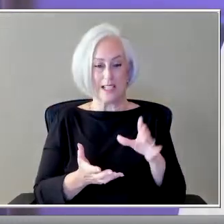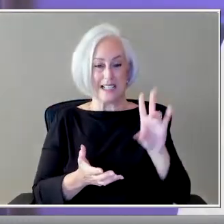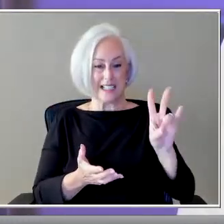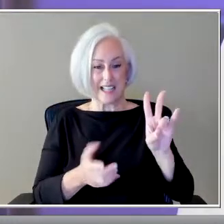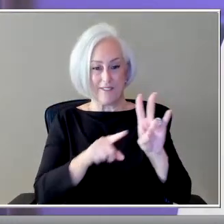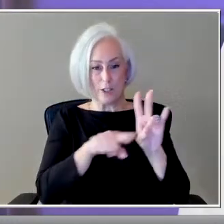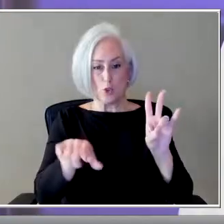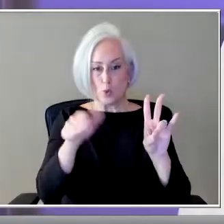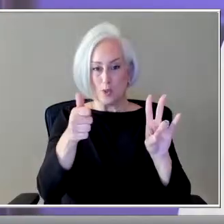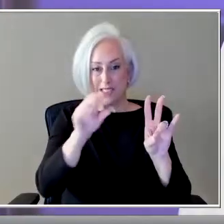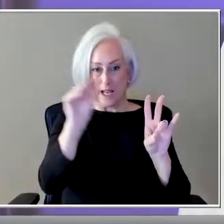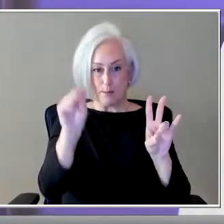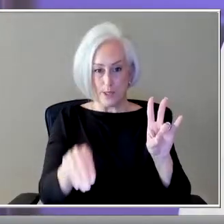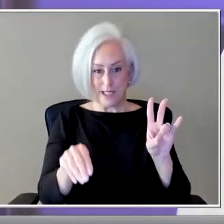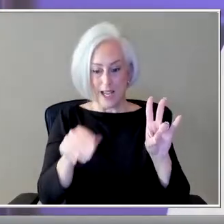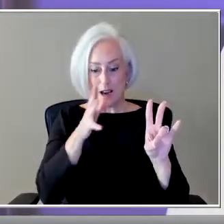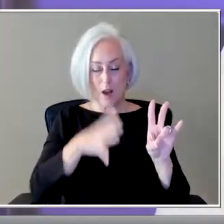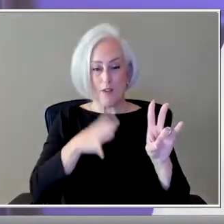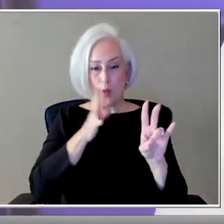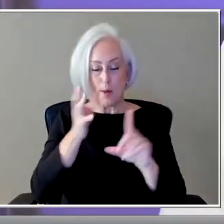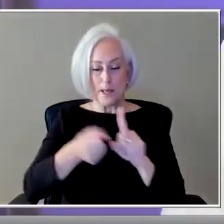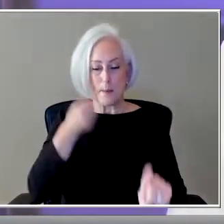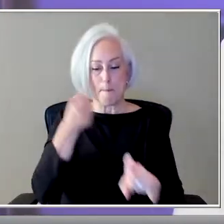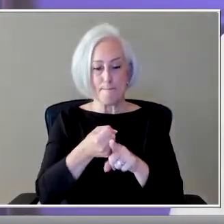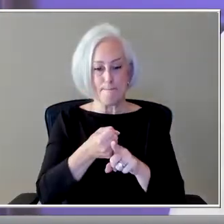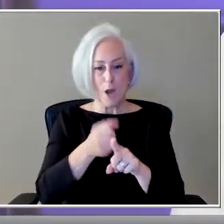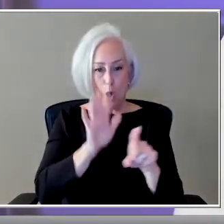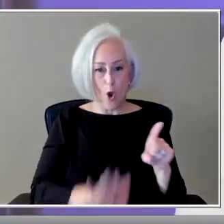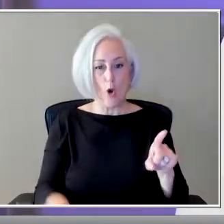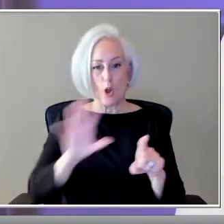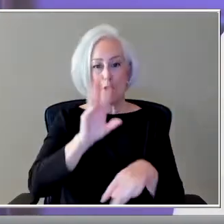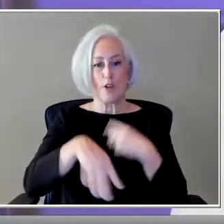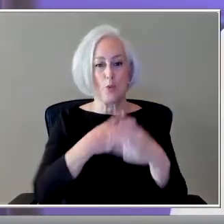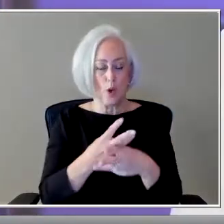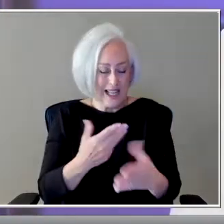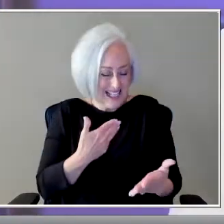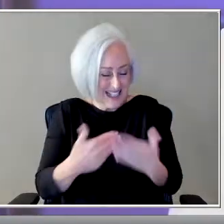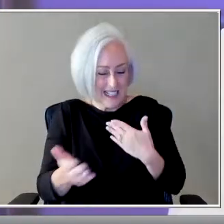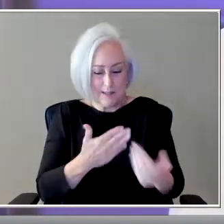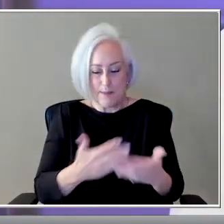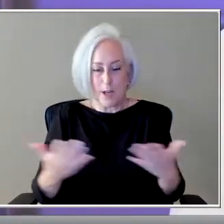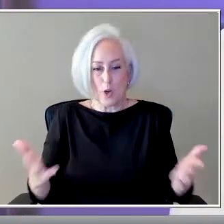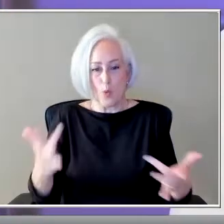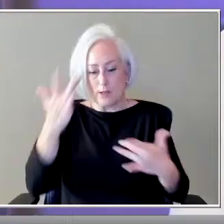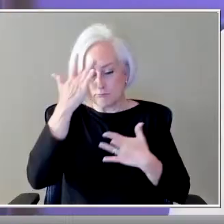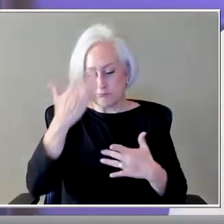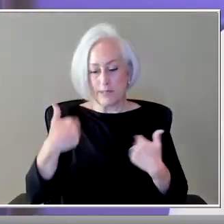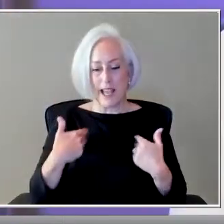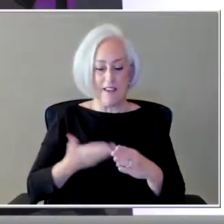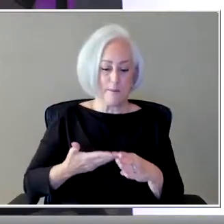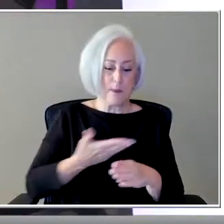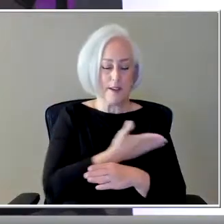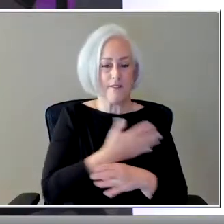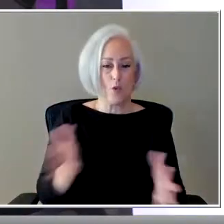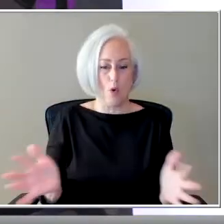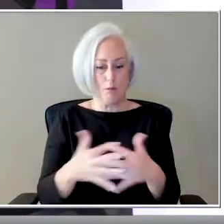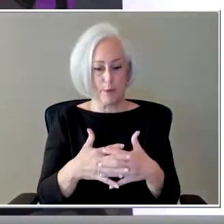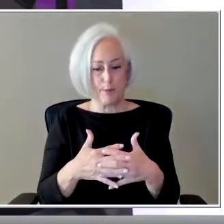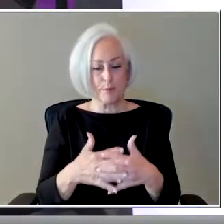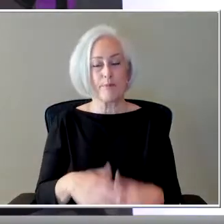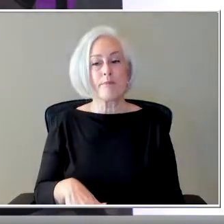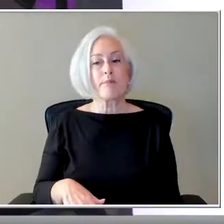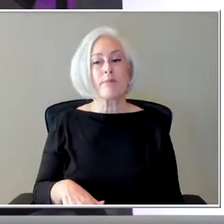women worldwide in pregnancy, irregardless of what pre-existing conditions that they have. As we wrap up